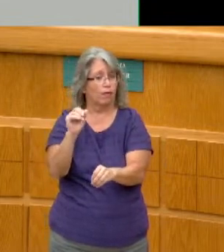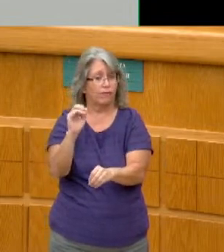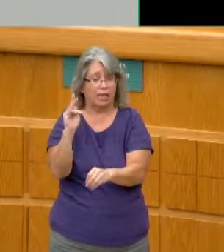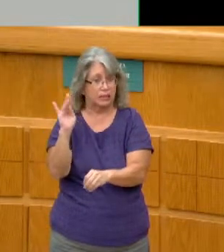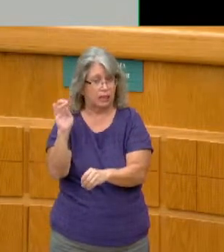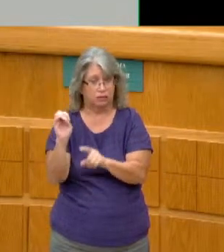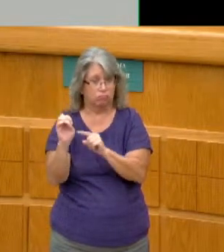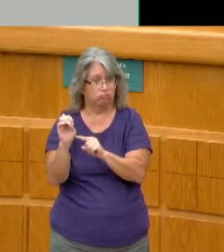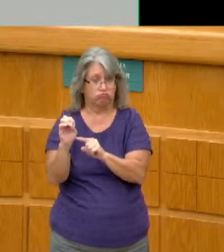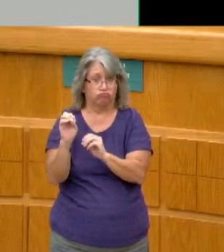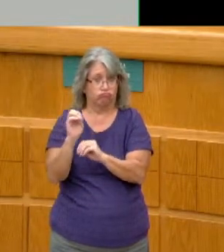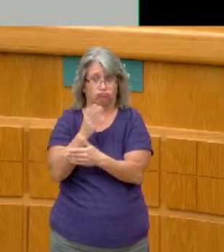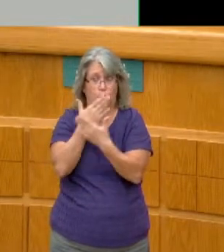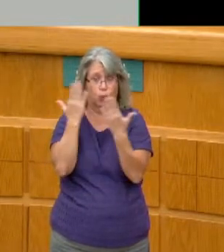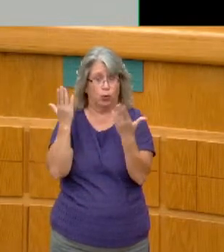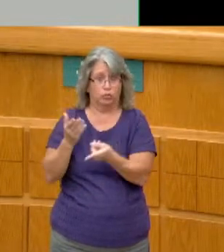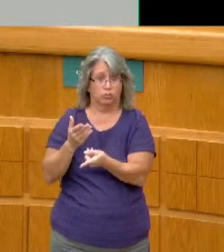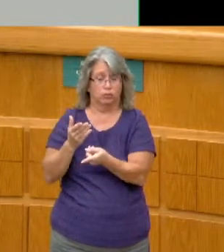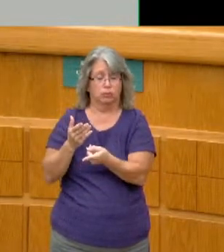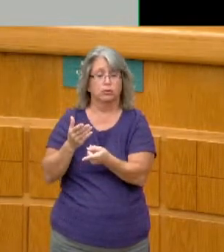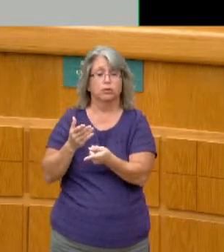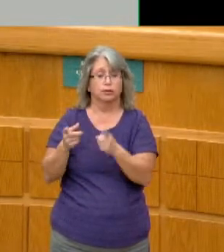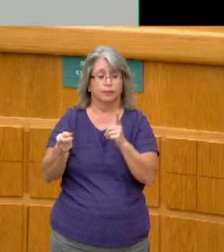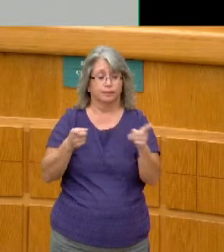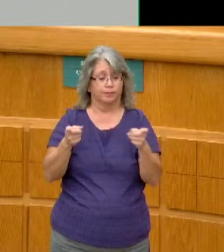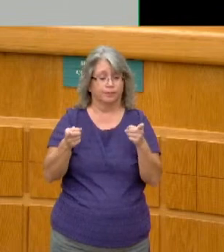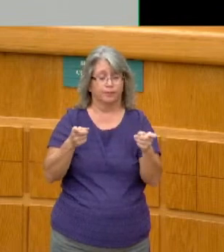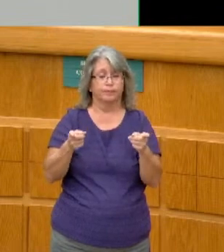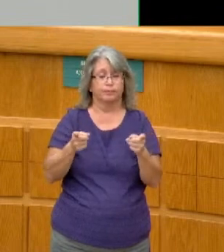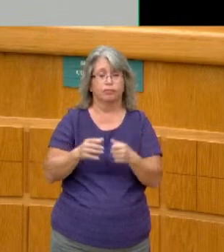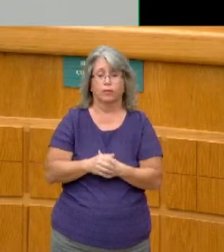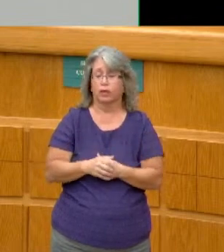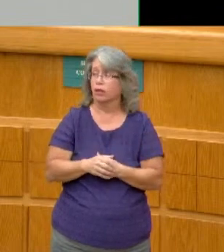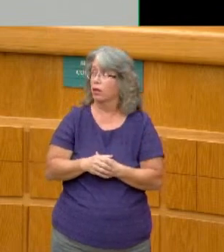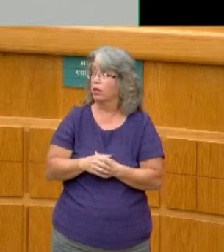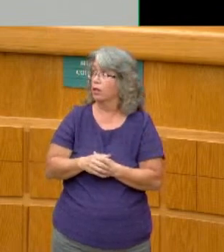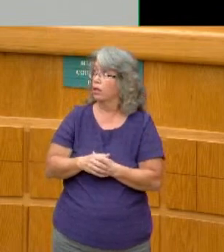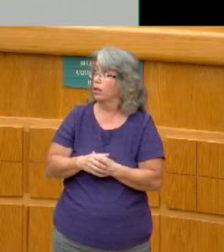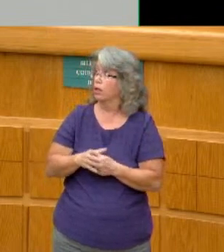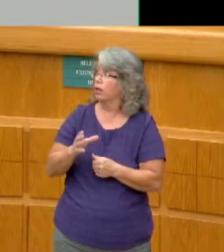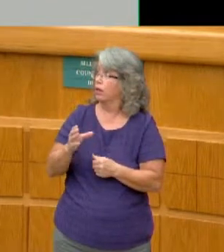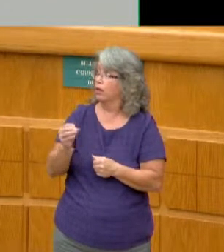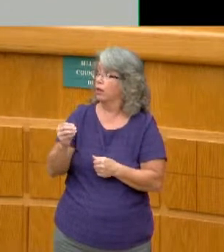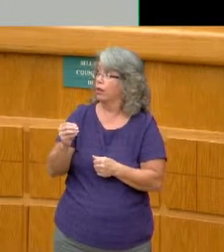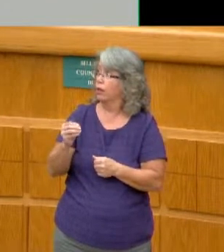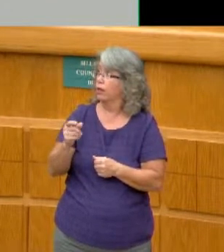hospitals if we didn't have the vaccine versus if we did at the peak. And again,